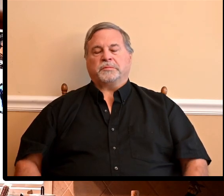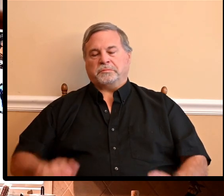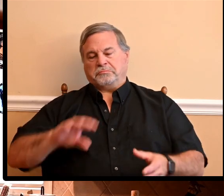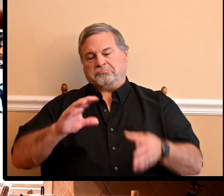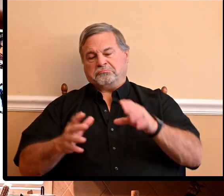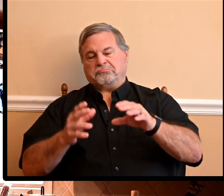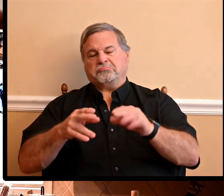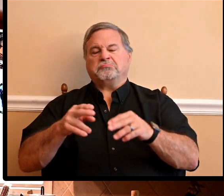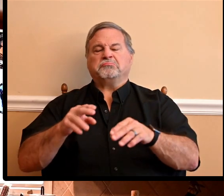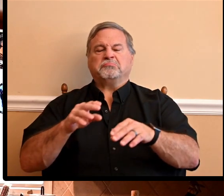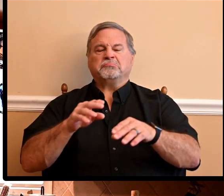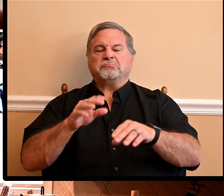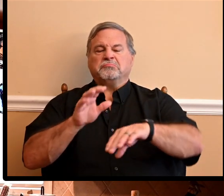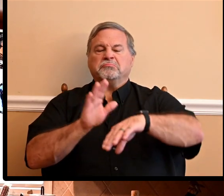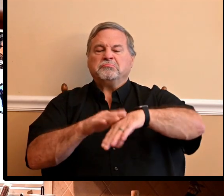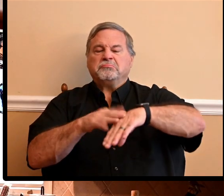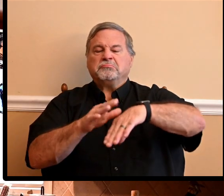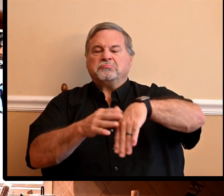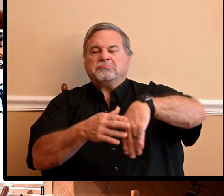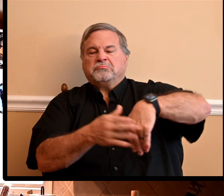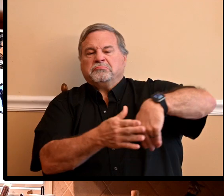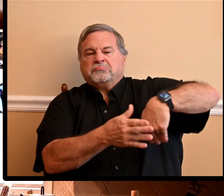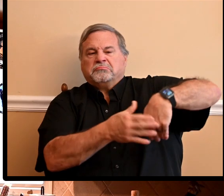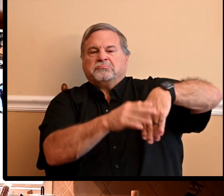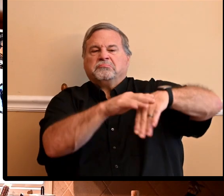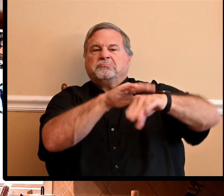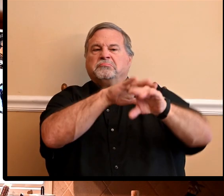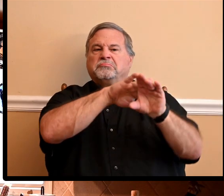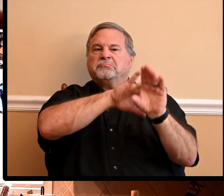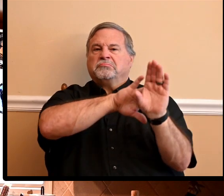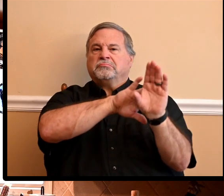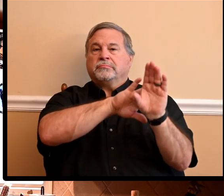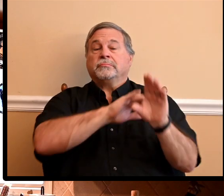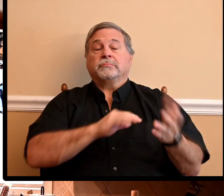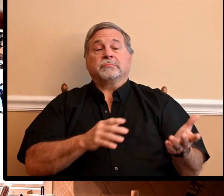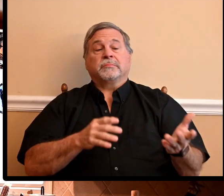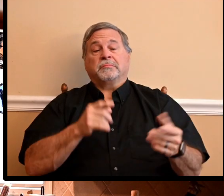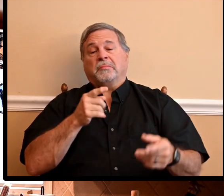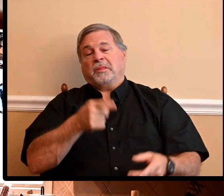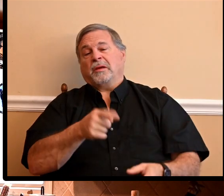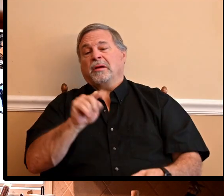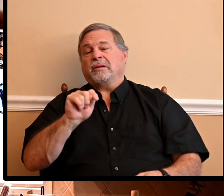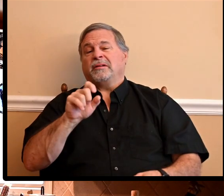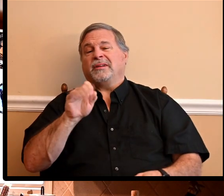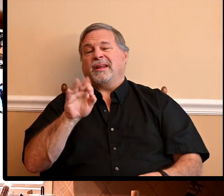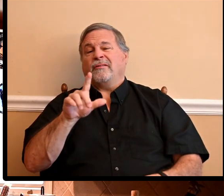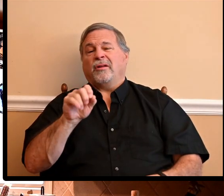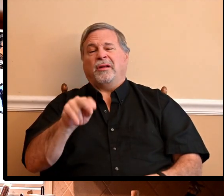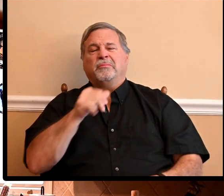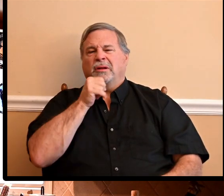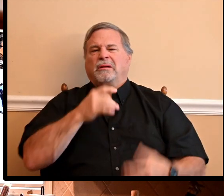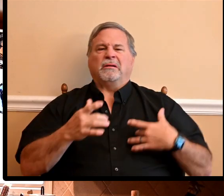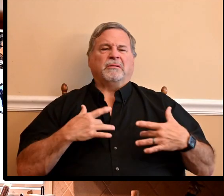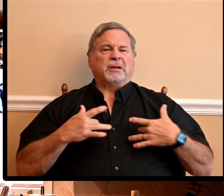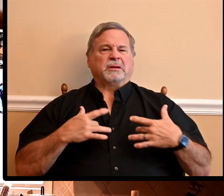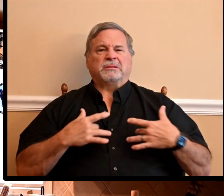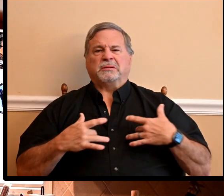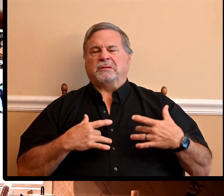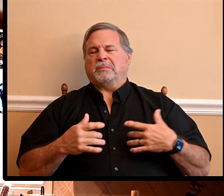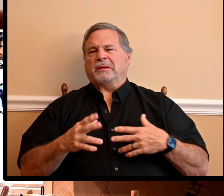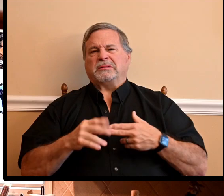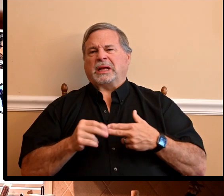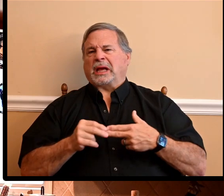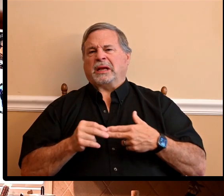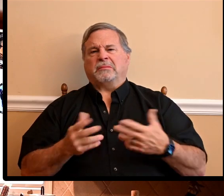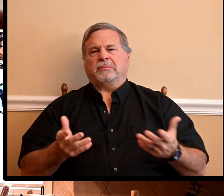And we're going to tap it around inside of here. Now, being that these are Teflon, I'm not really